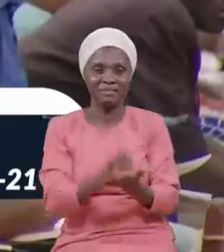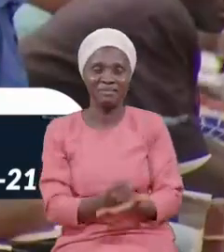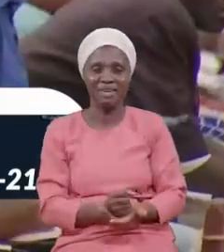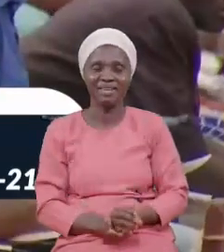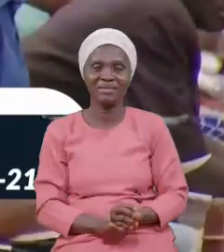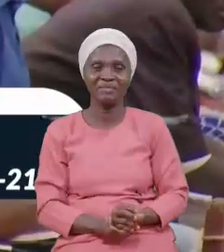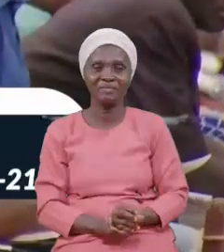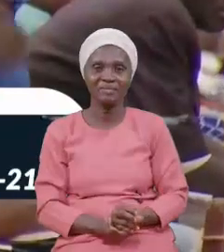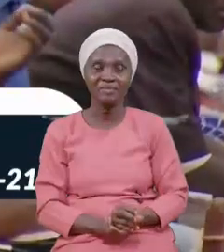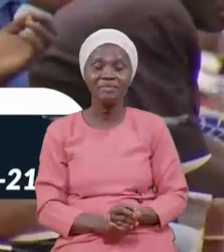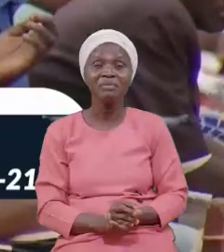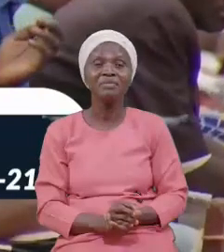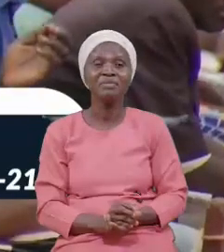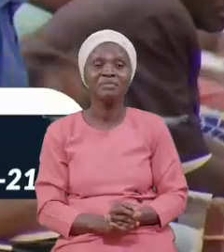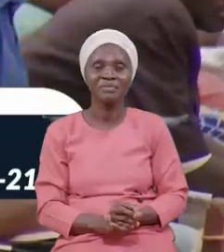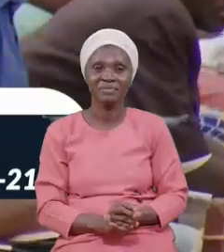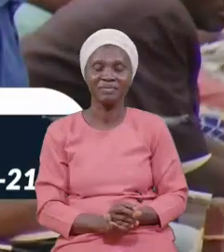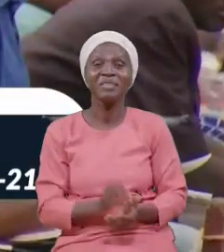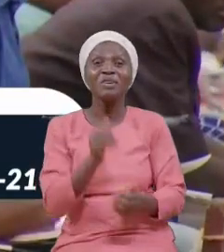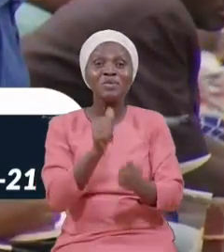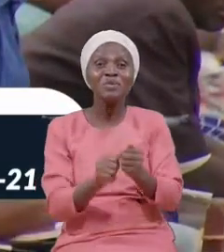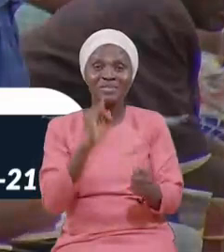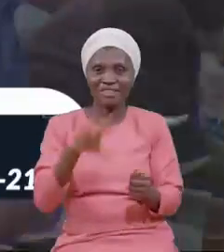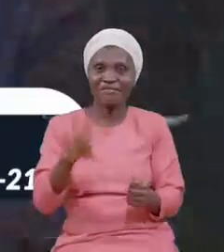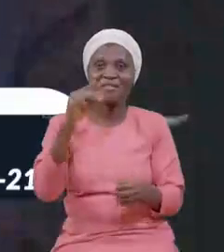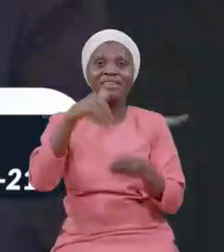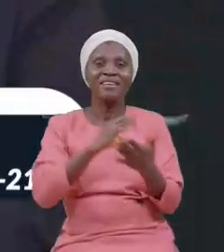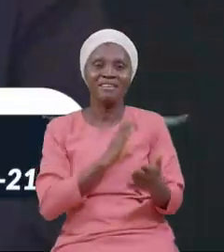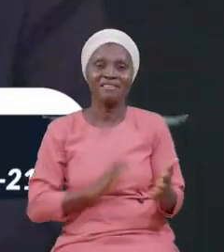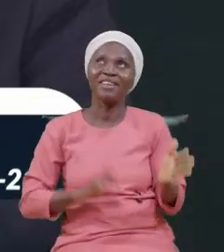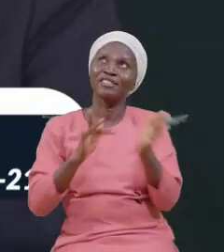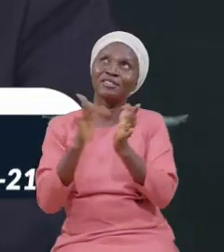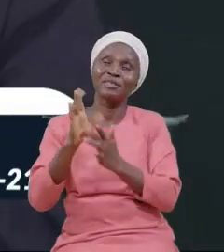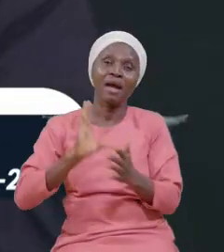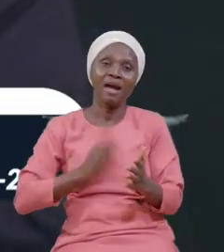Which is in Christ Jesus our